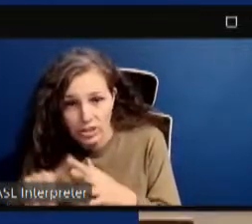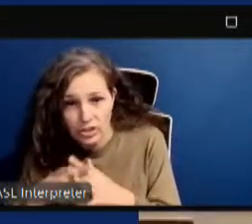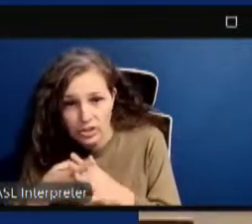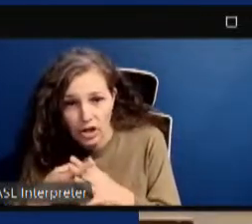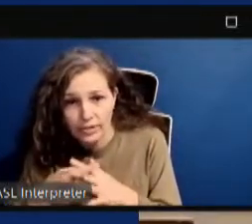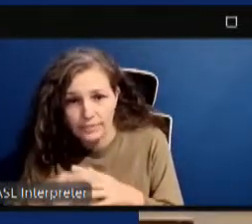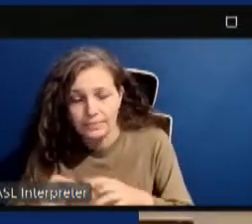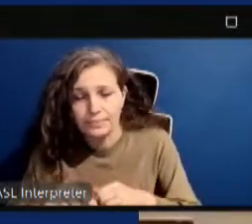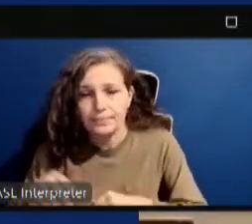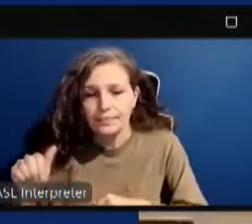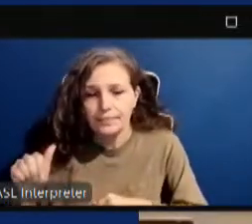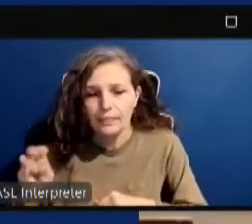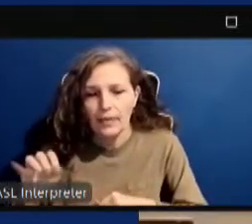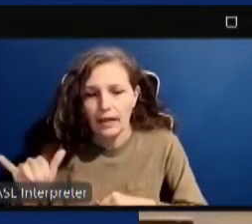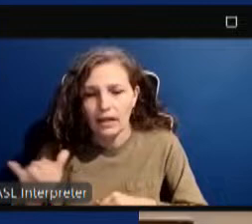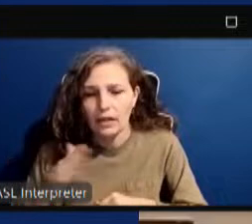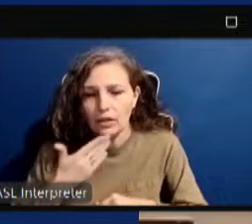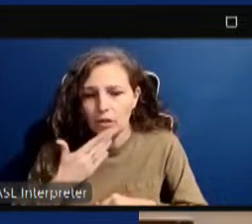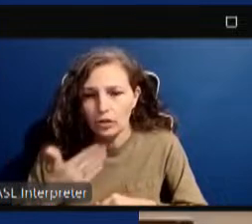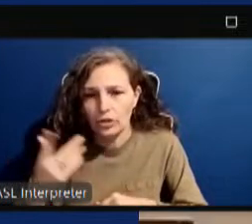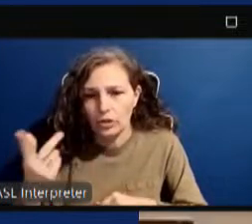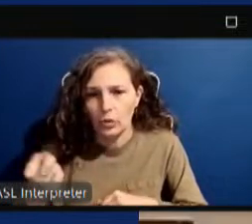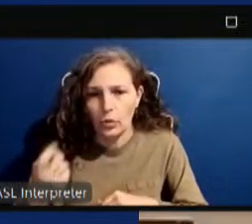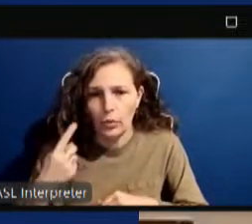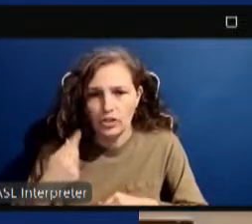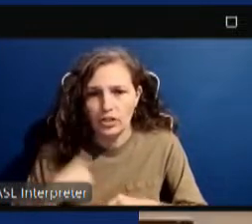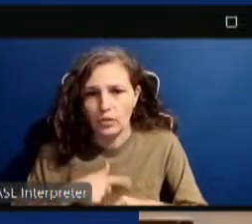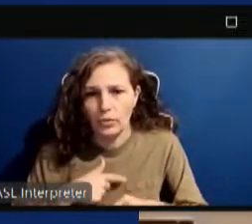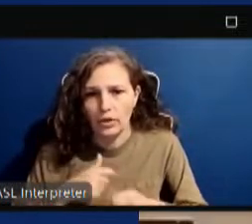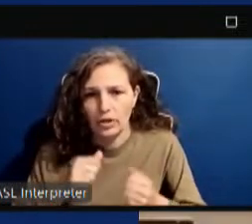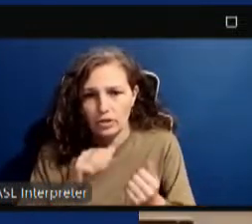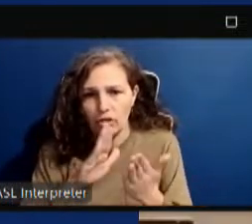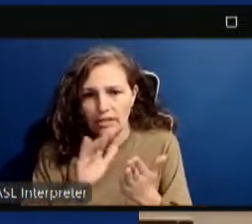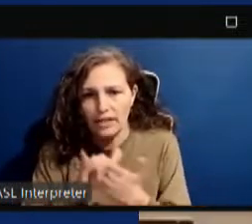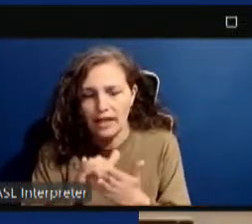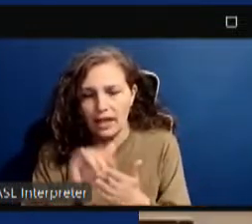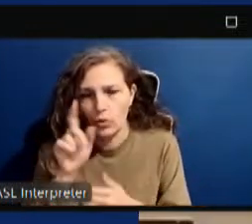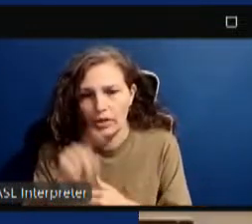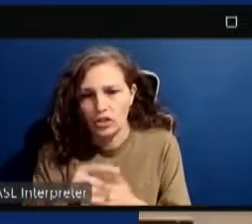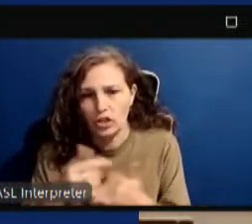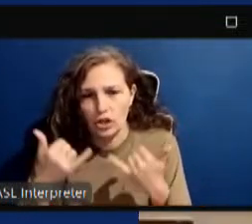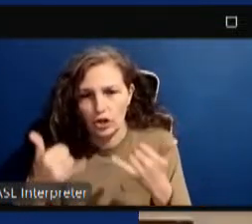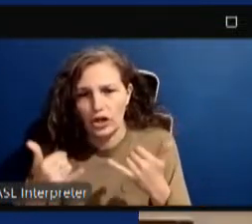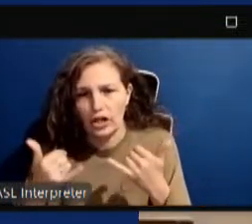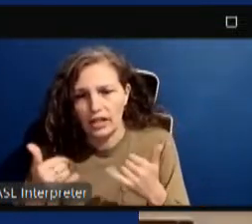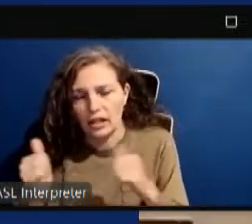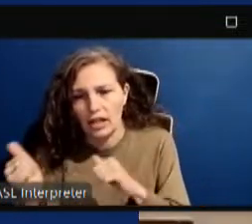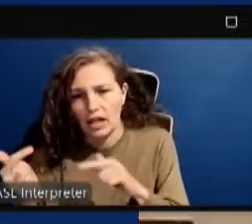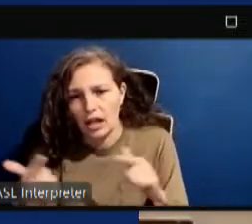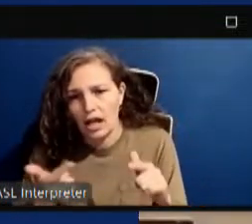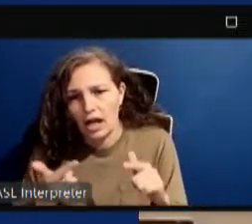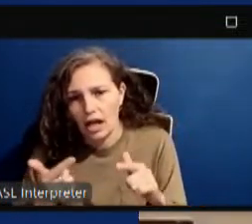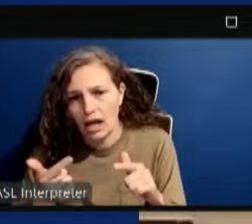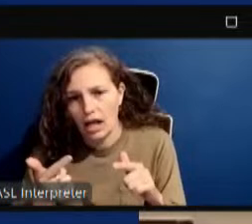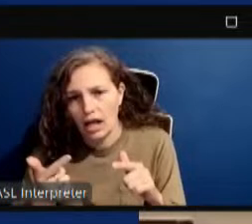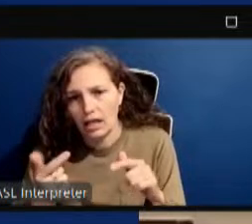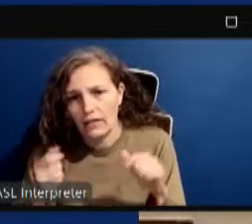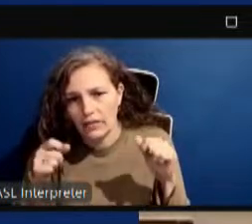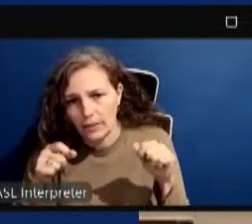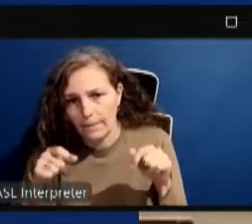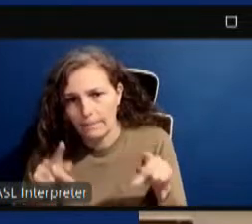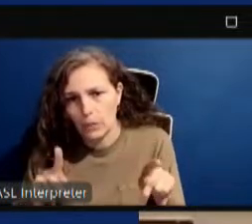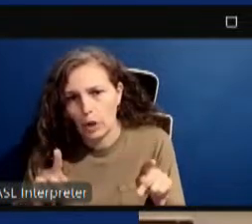That's an excellent question, and that is something that we are addressing currently. All of